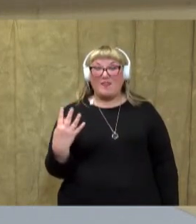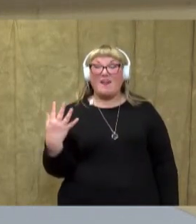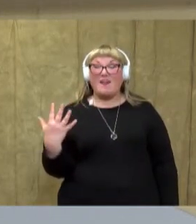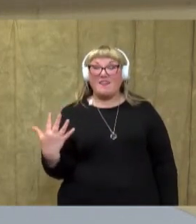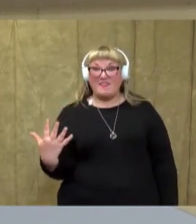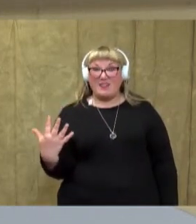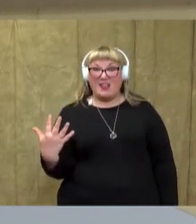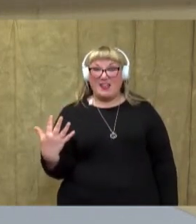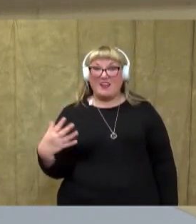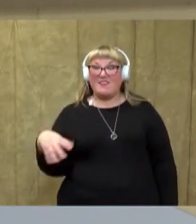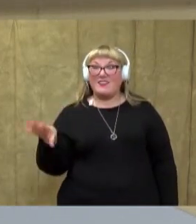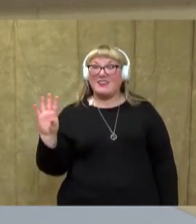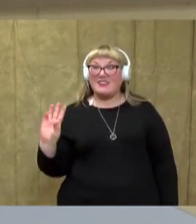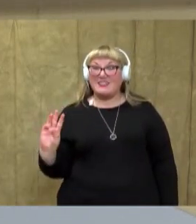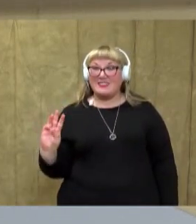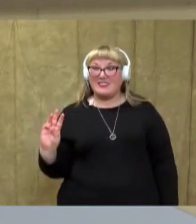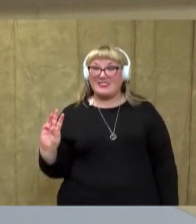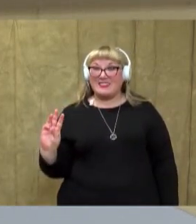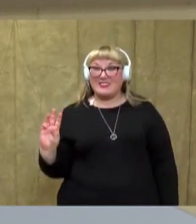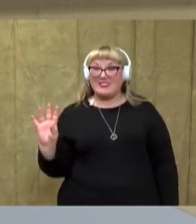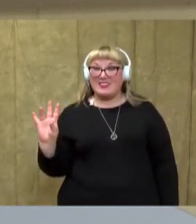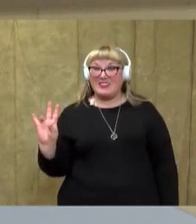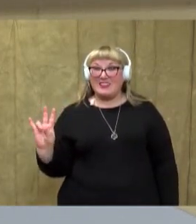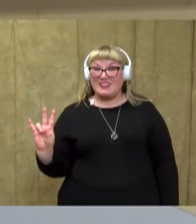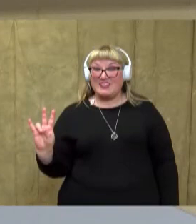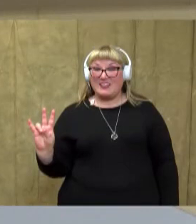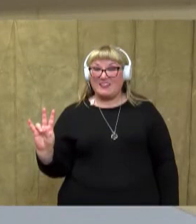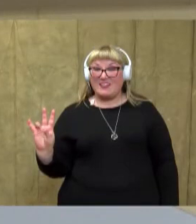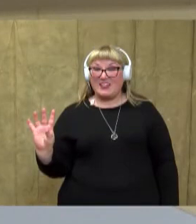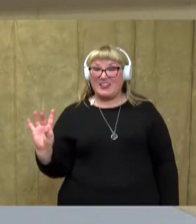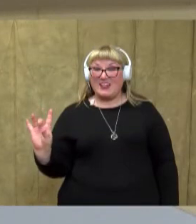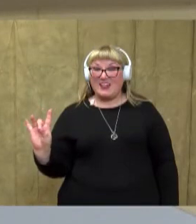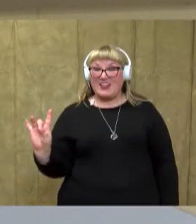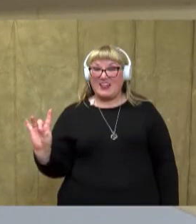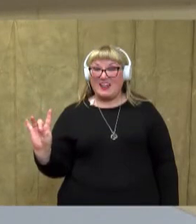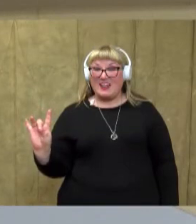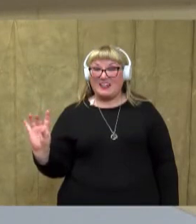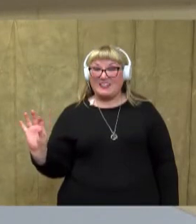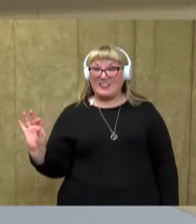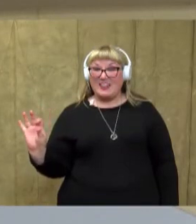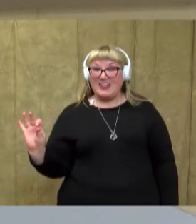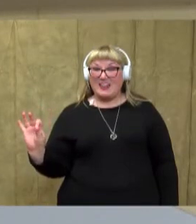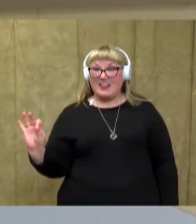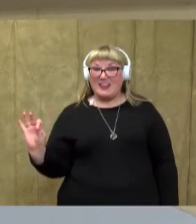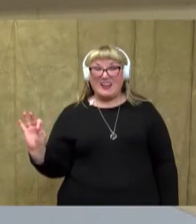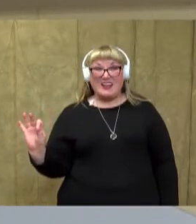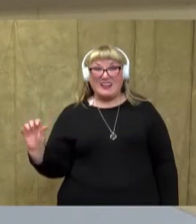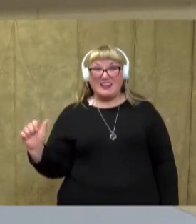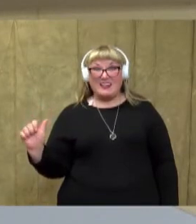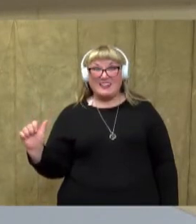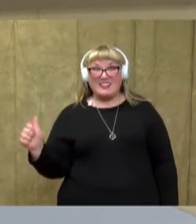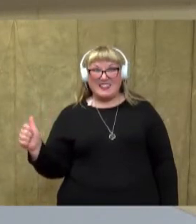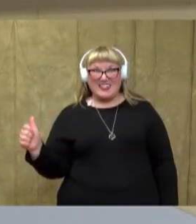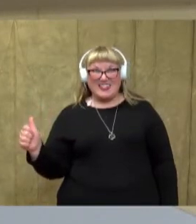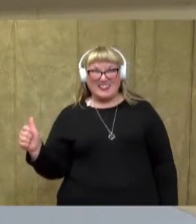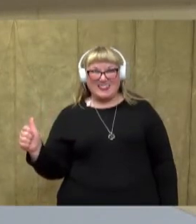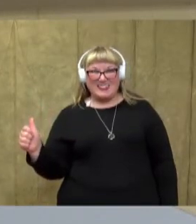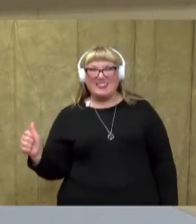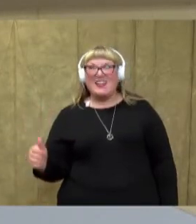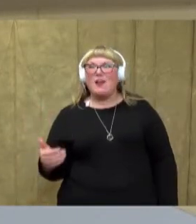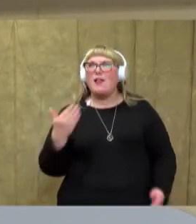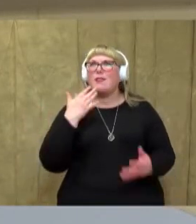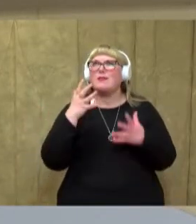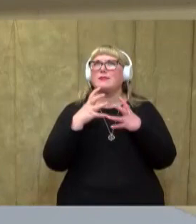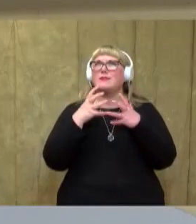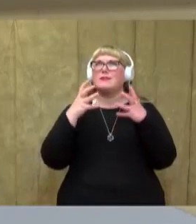4, 5, 6, 7, 8, 9, 10. Thank